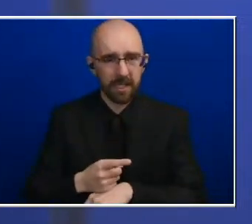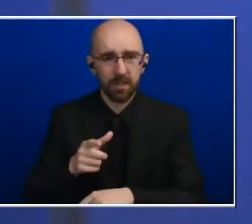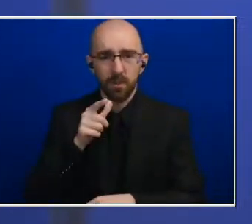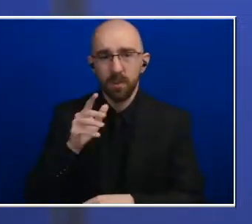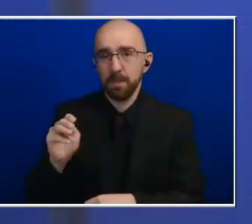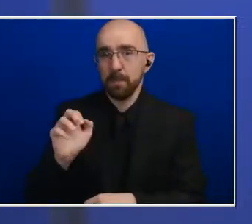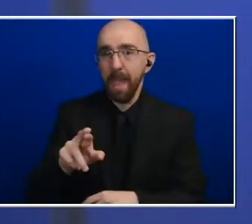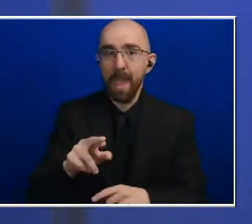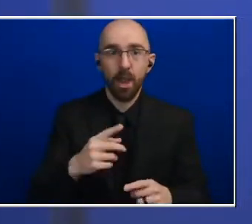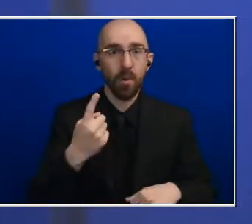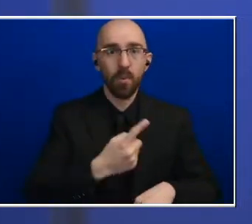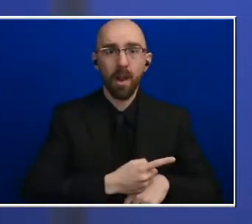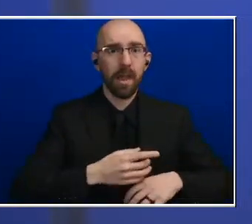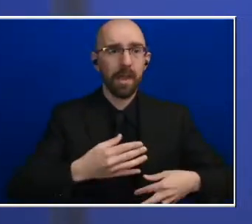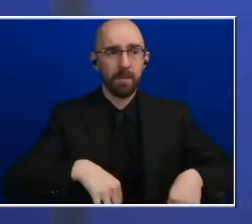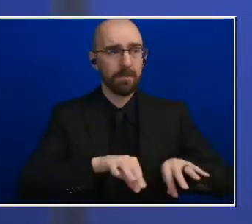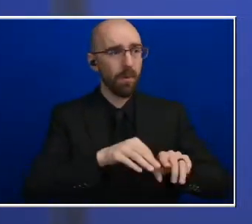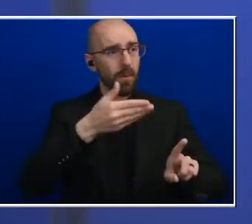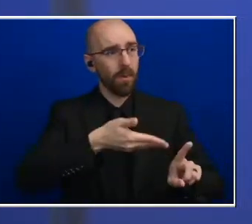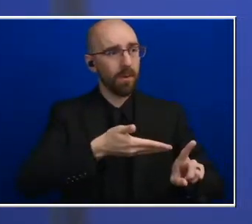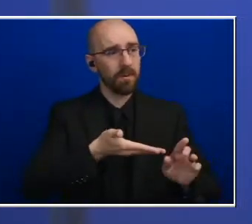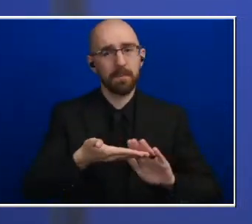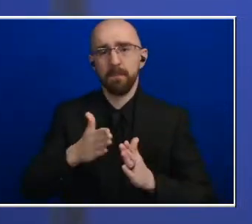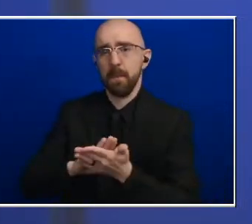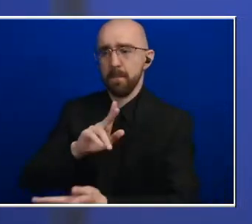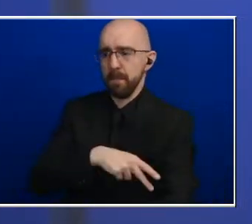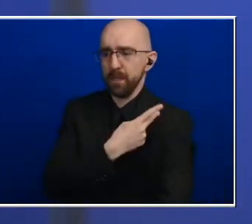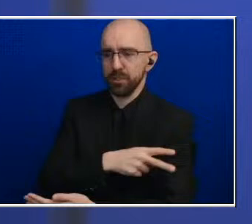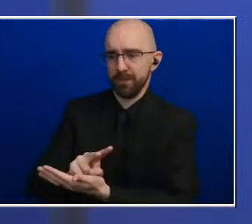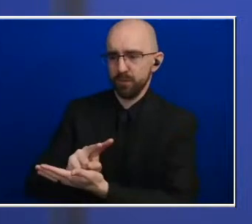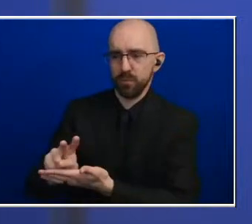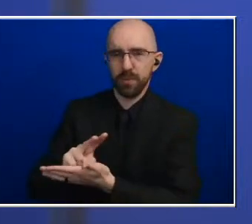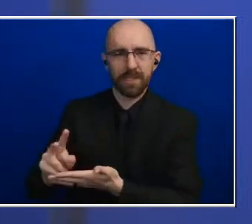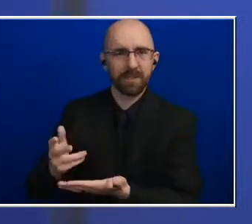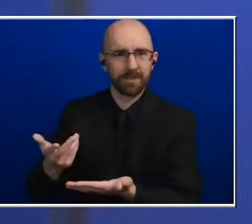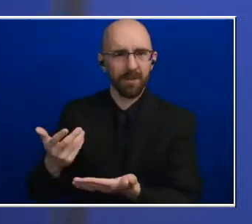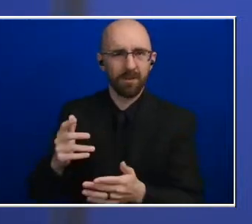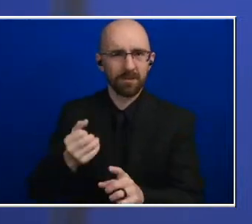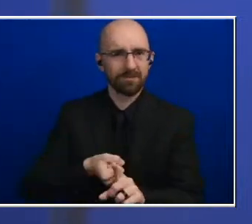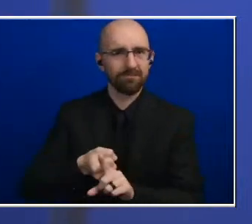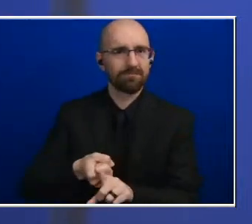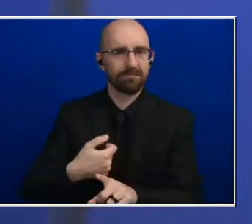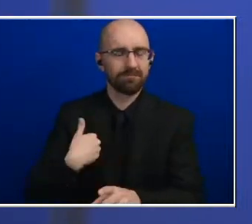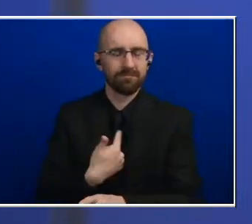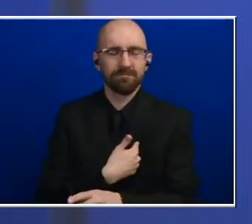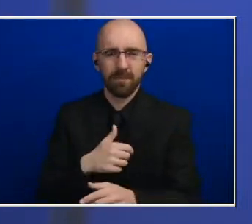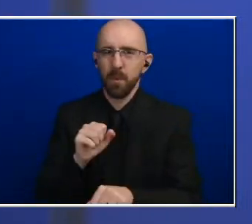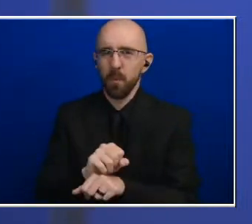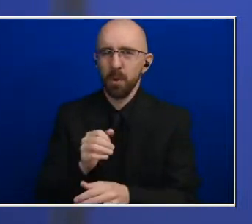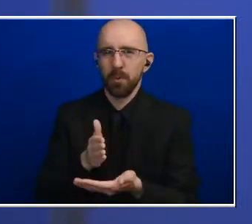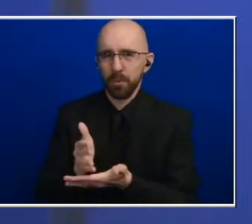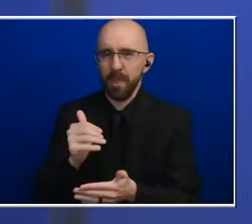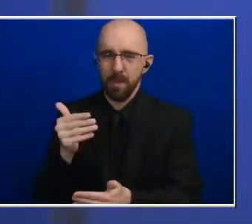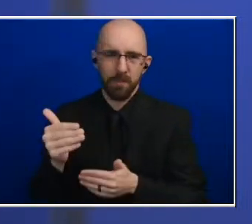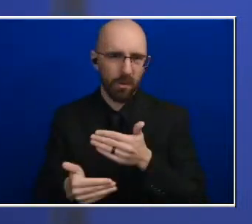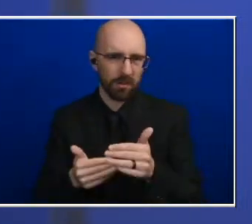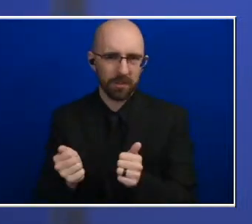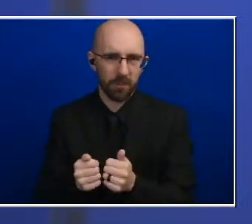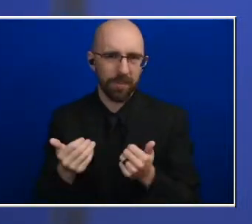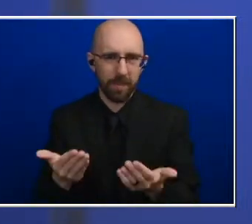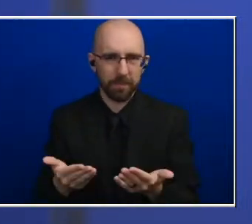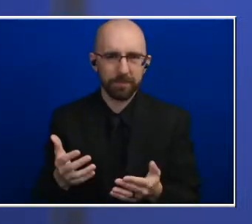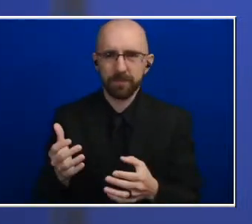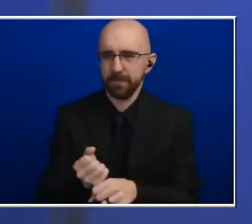they're a patient for 2 weeks, and we just kind of get to work with them kind of through that process. So getting that